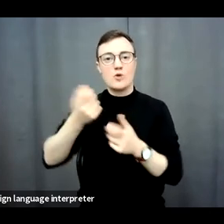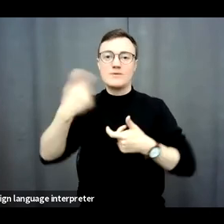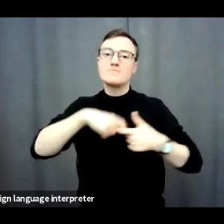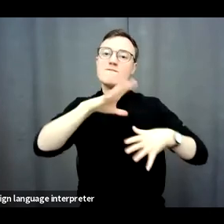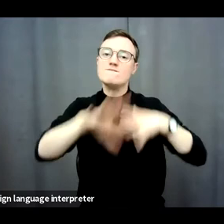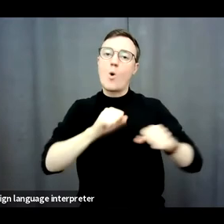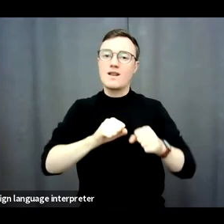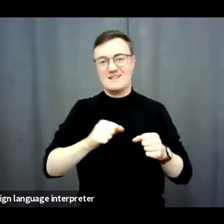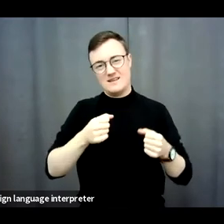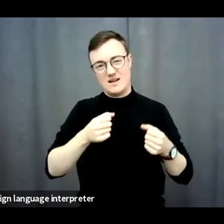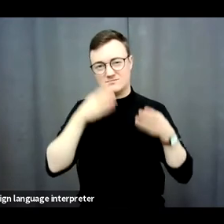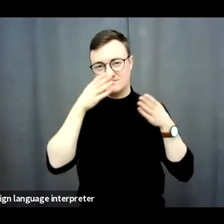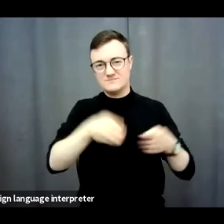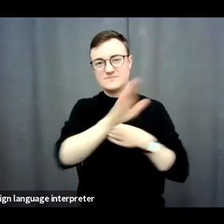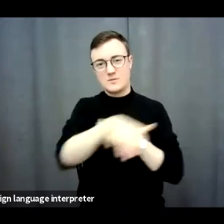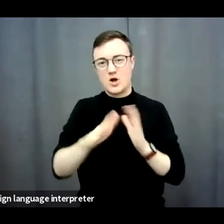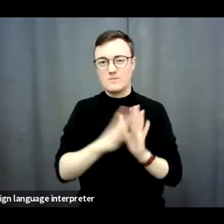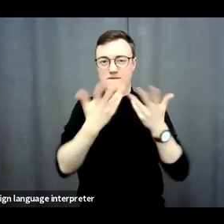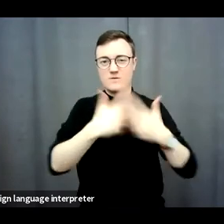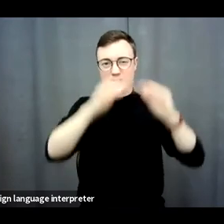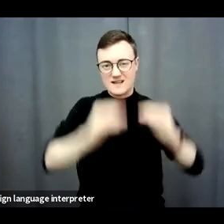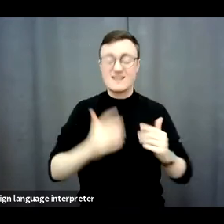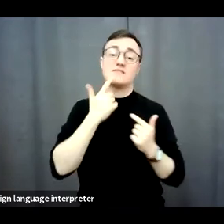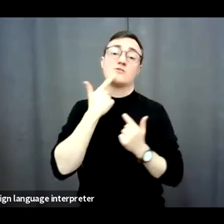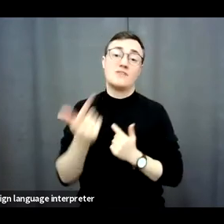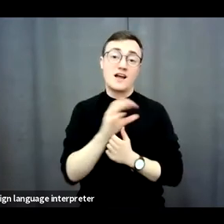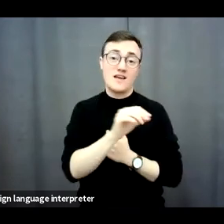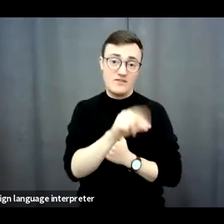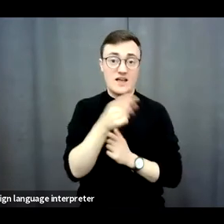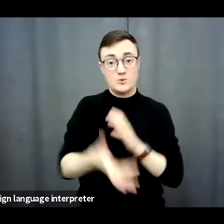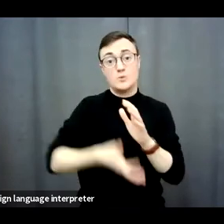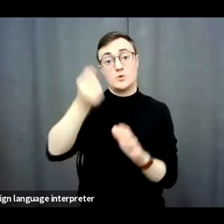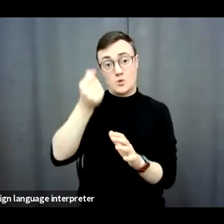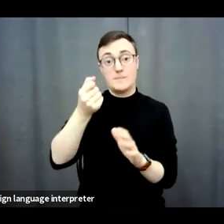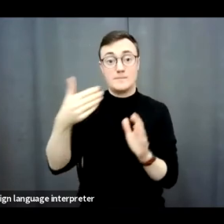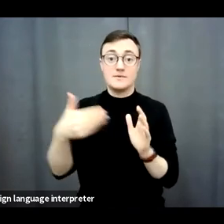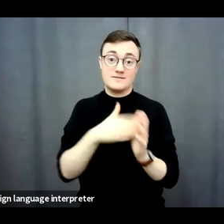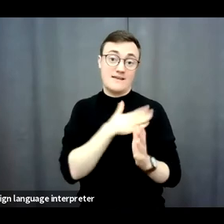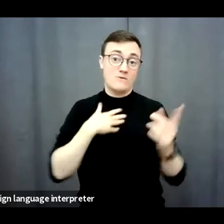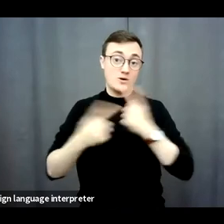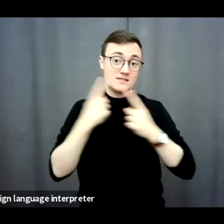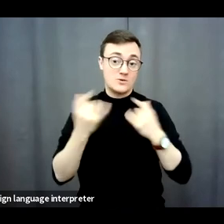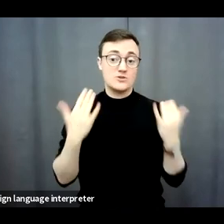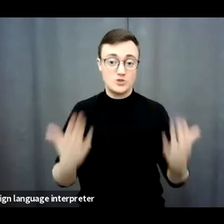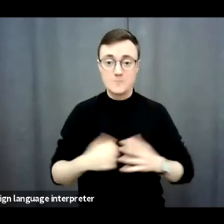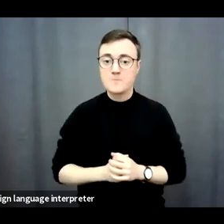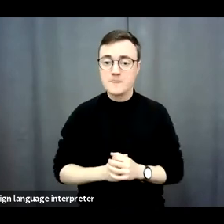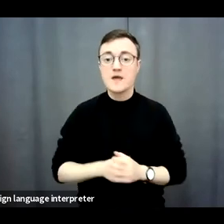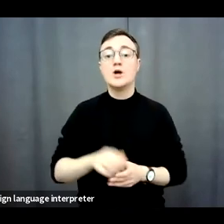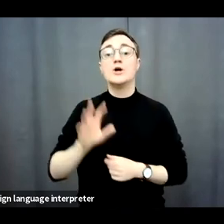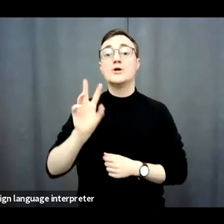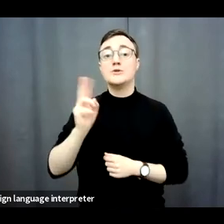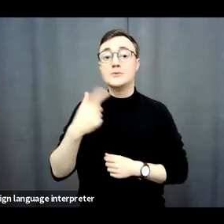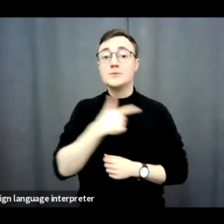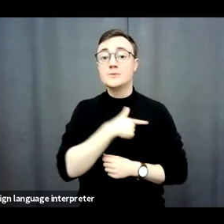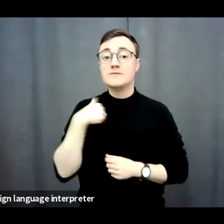with disabilities. So thank you very much. A great contribution to today's discussion. Now we would like to pivot to